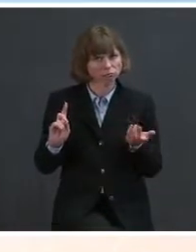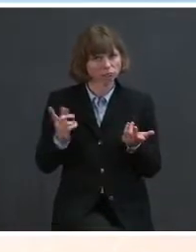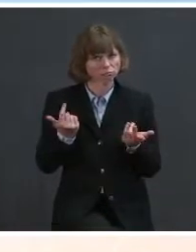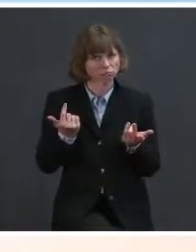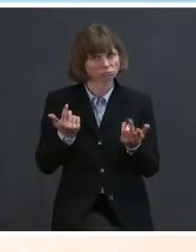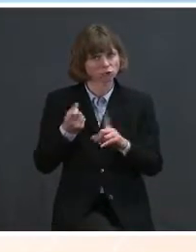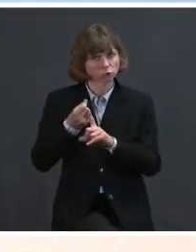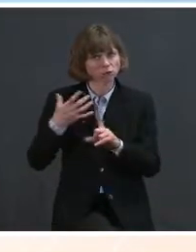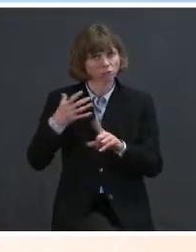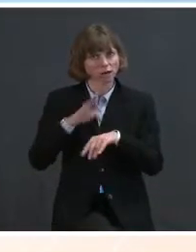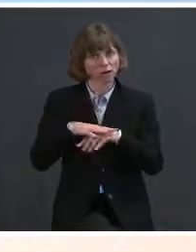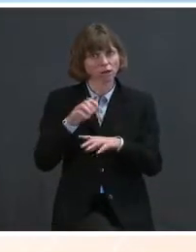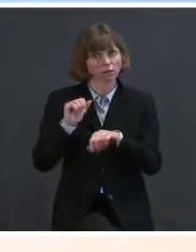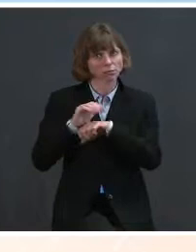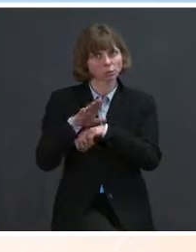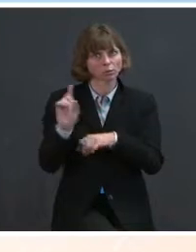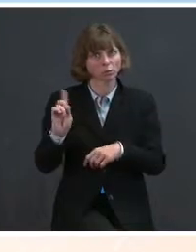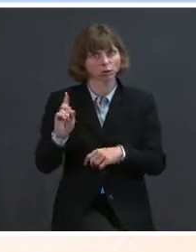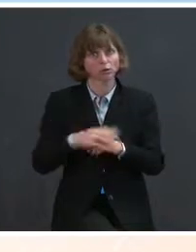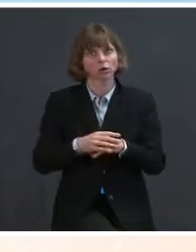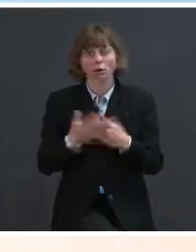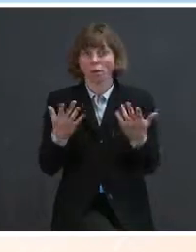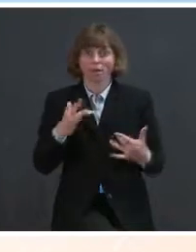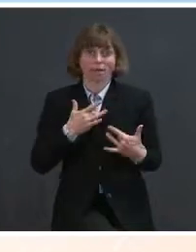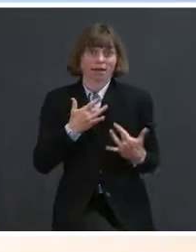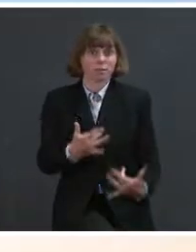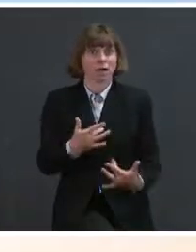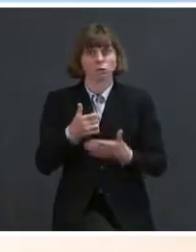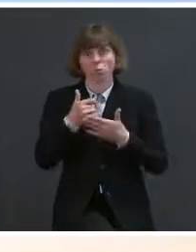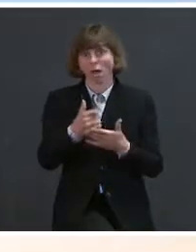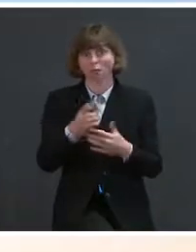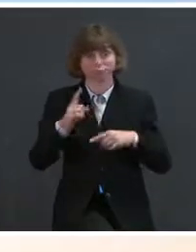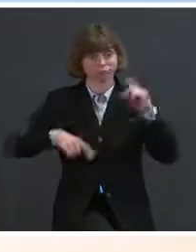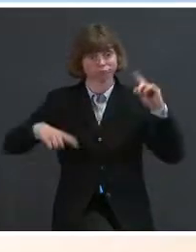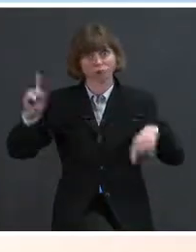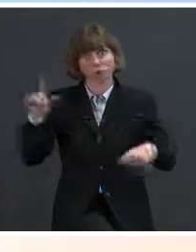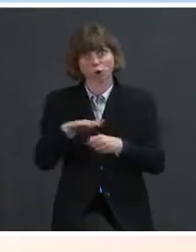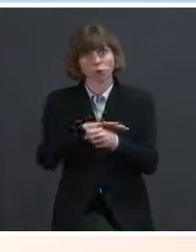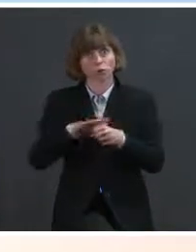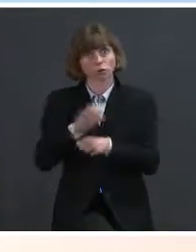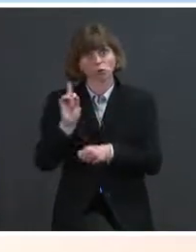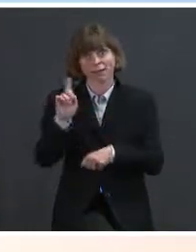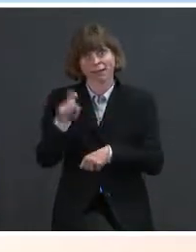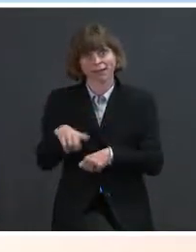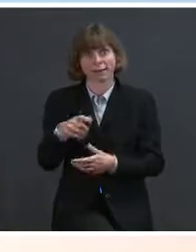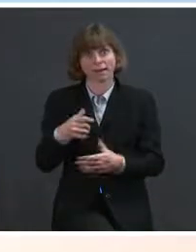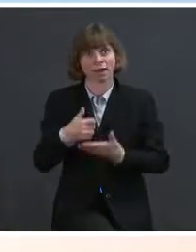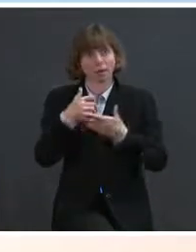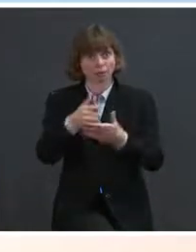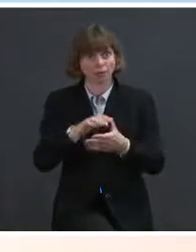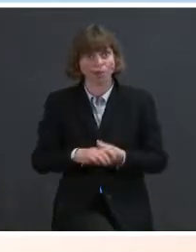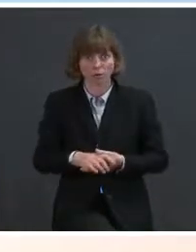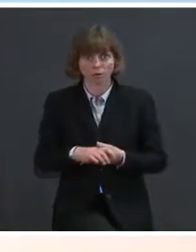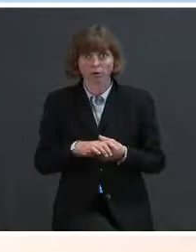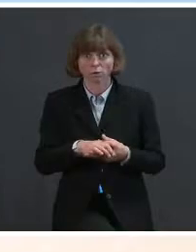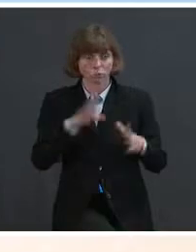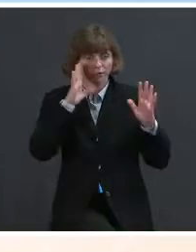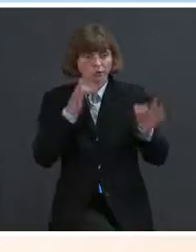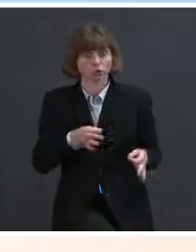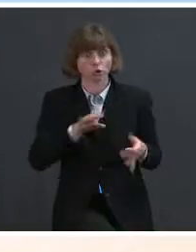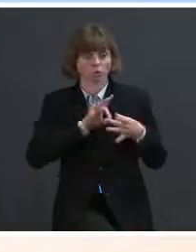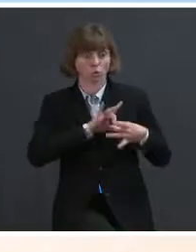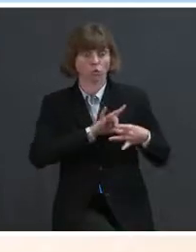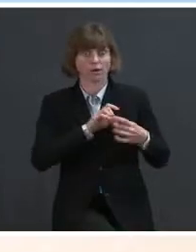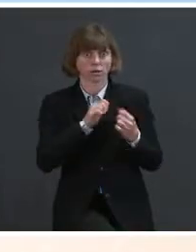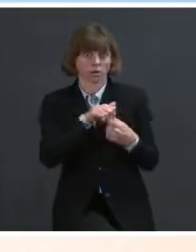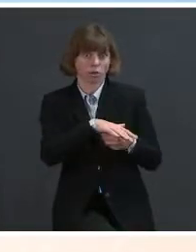soldiers? They typically help in all sorts of locations where help is needed and determined in coordination with local governors